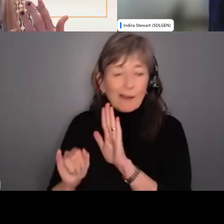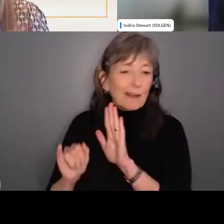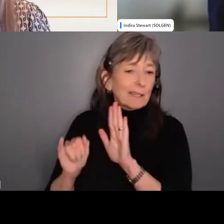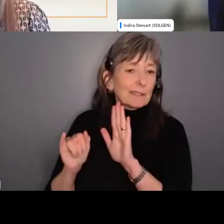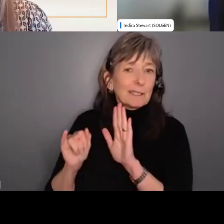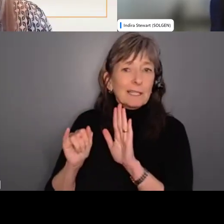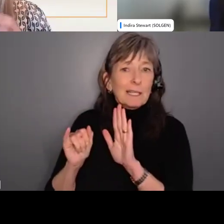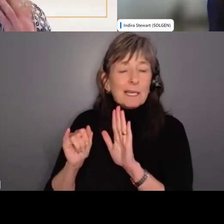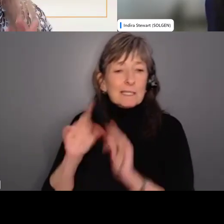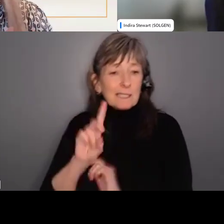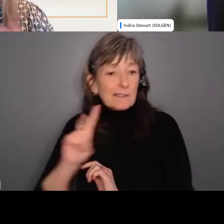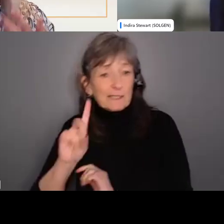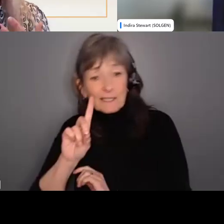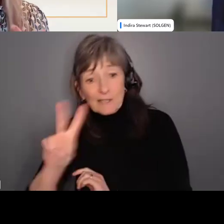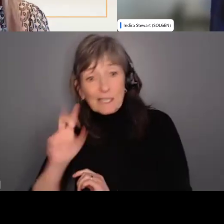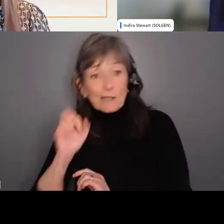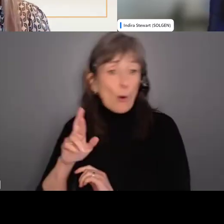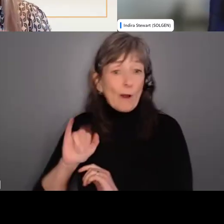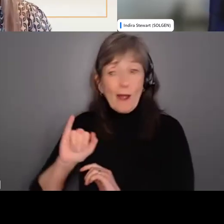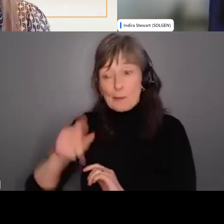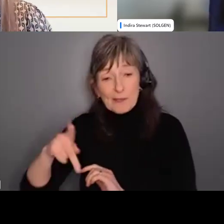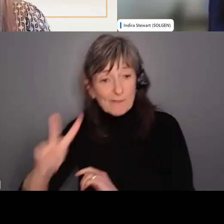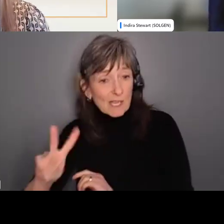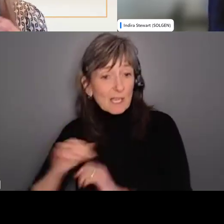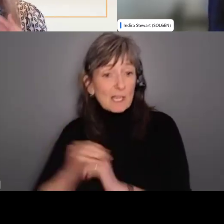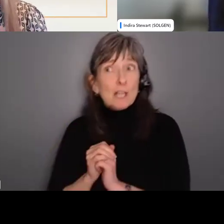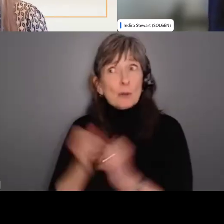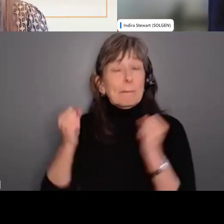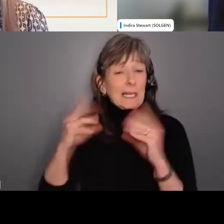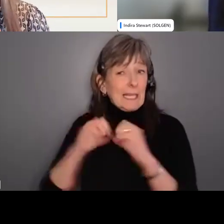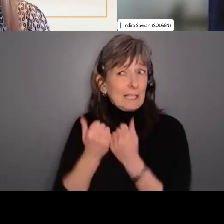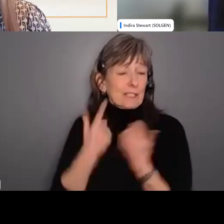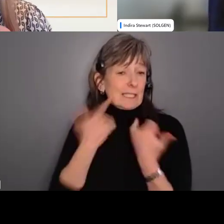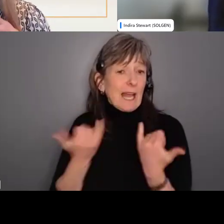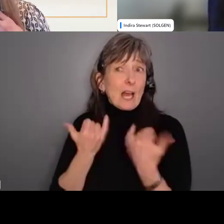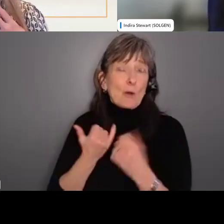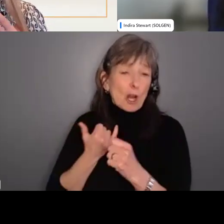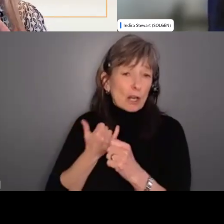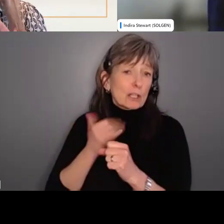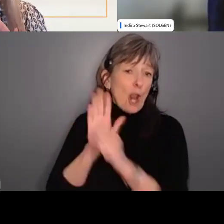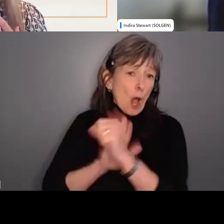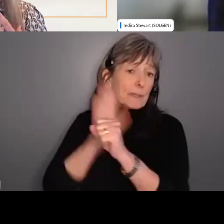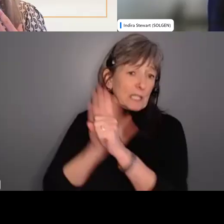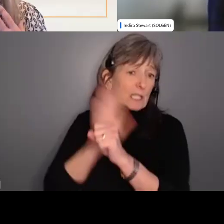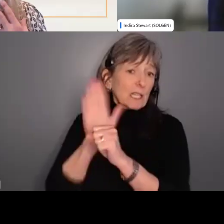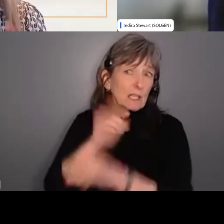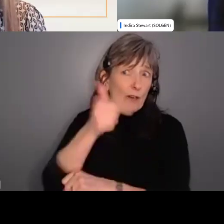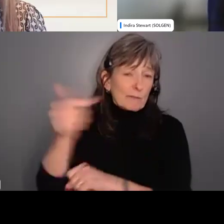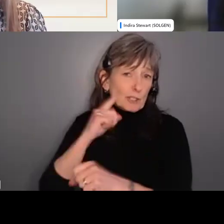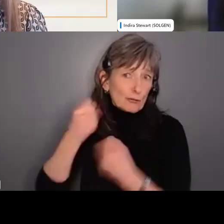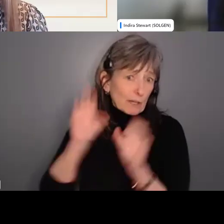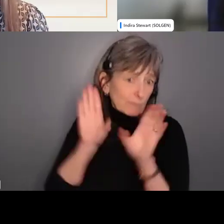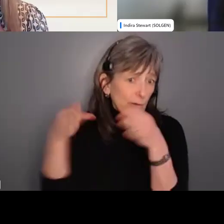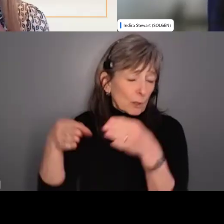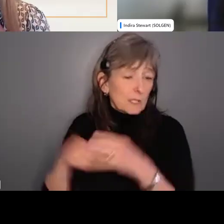across Ontario. So there are a lot of organizations and agencies that are doing that, as well as from the